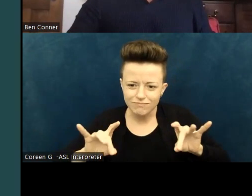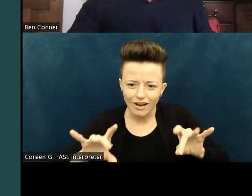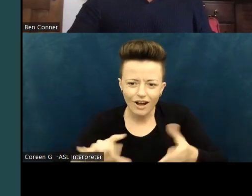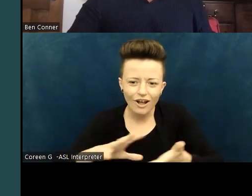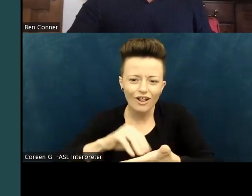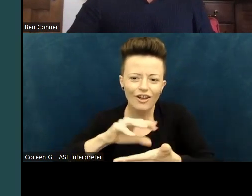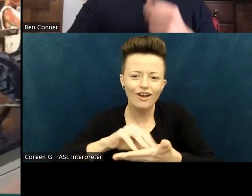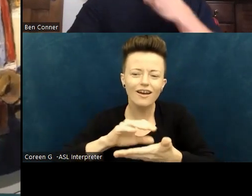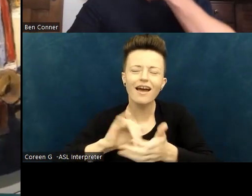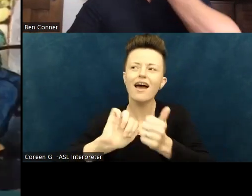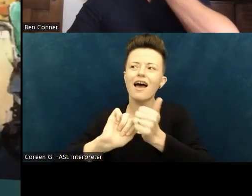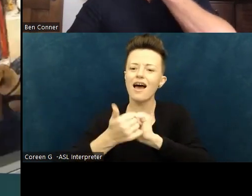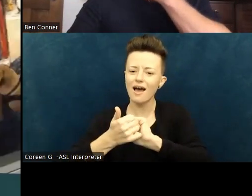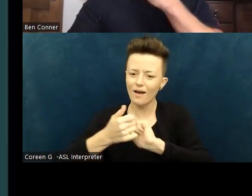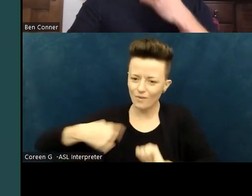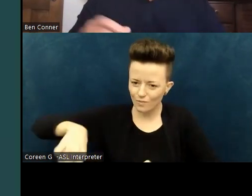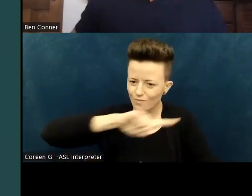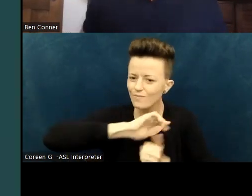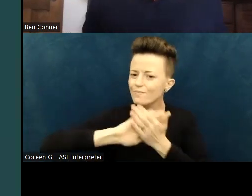in Christ.